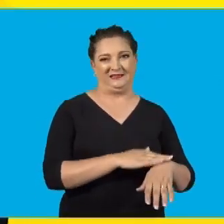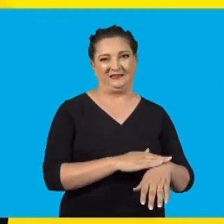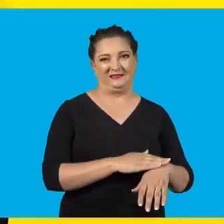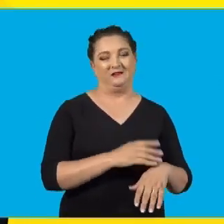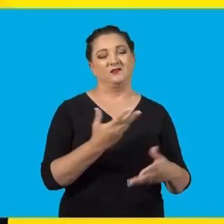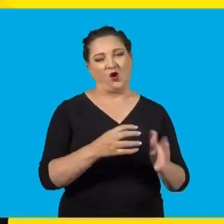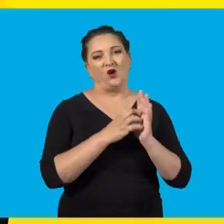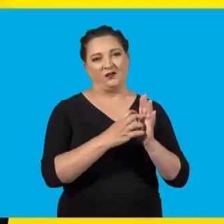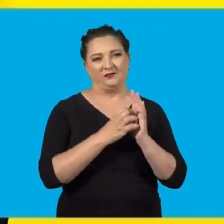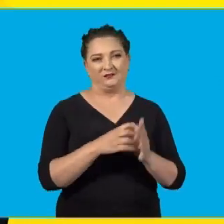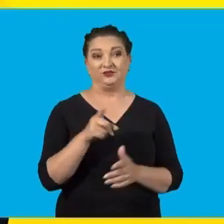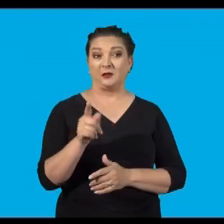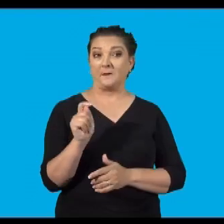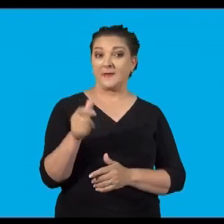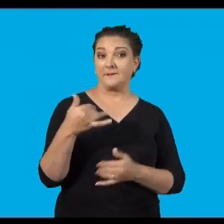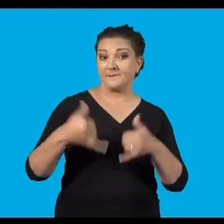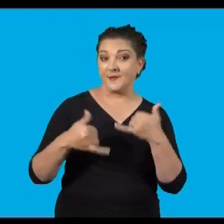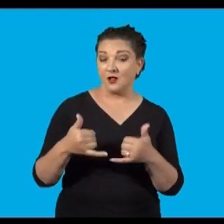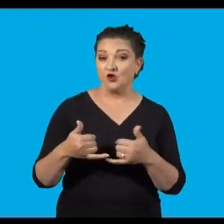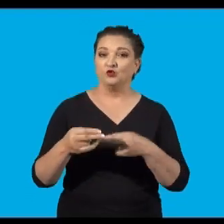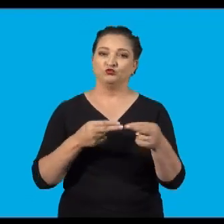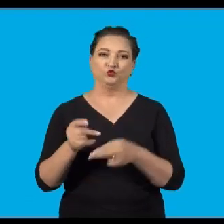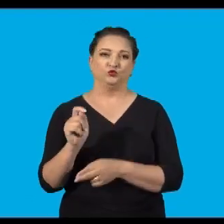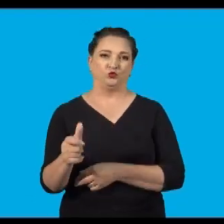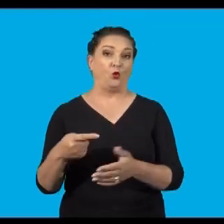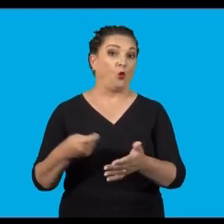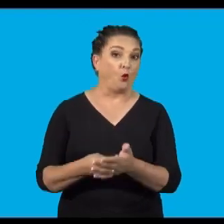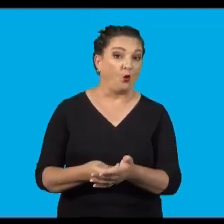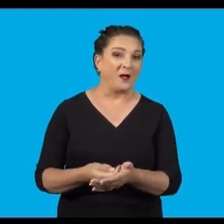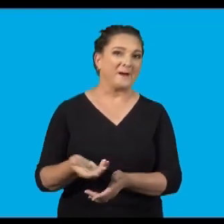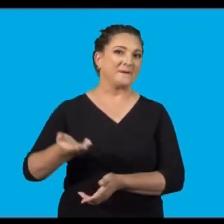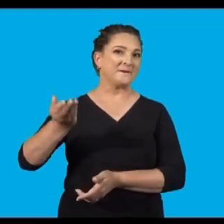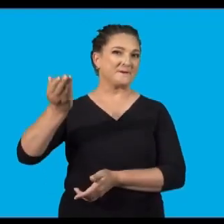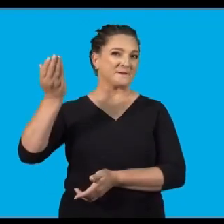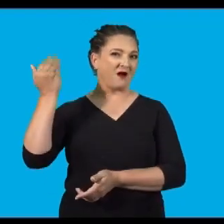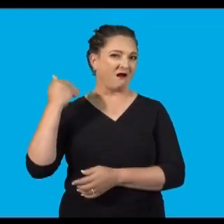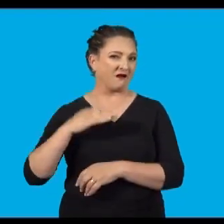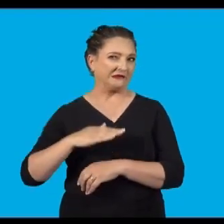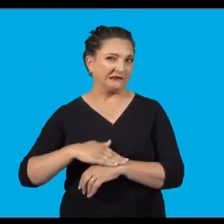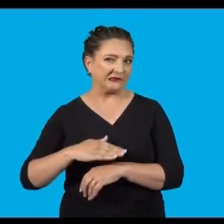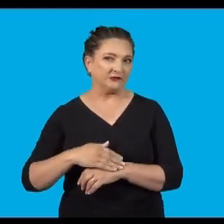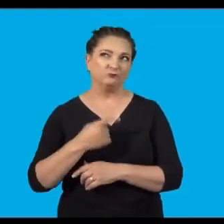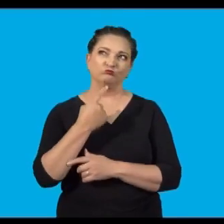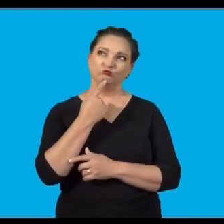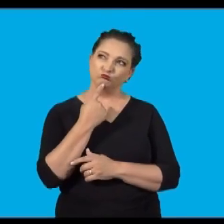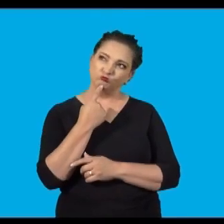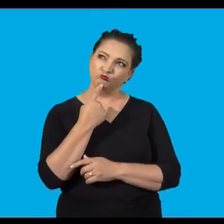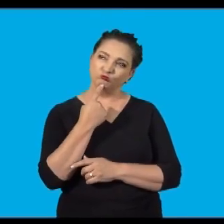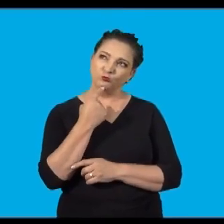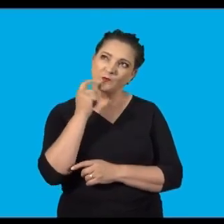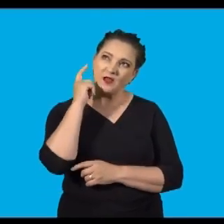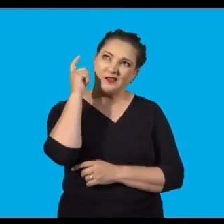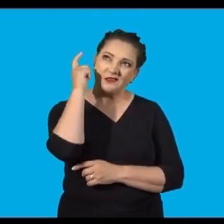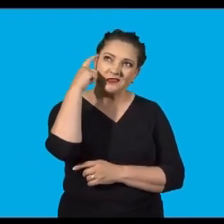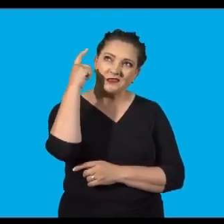which takes us to our example. She buys the milk at the grocery store in the past tense. Now, what must you do?